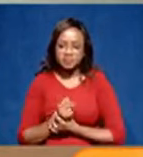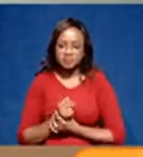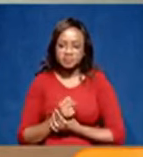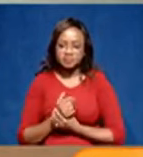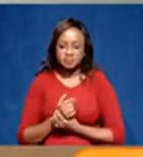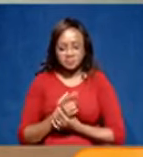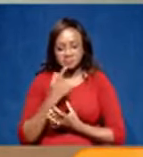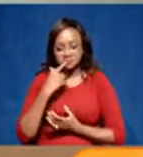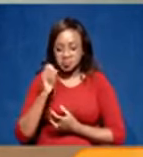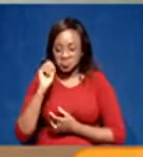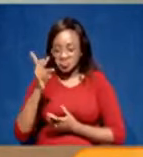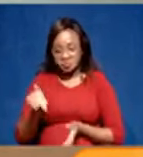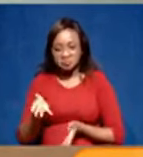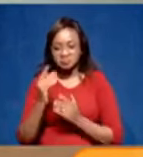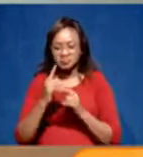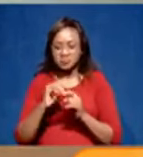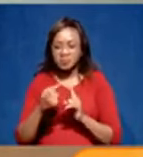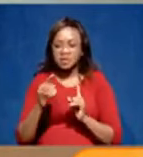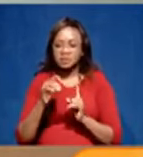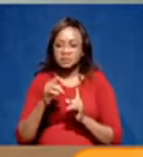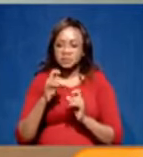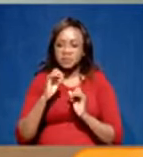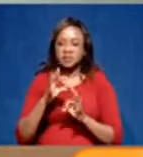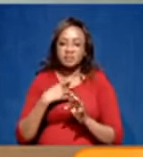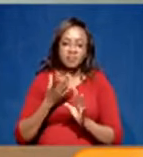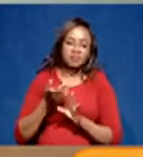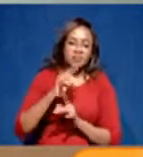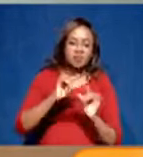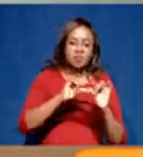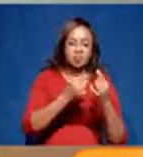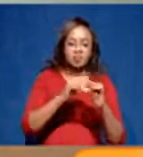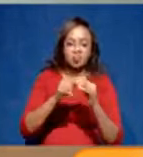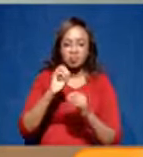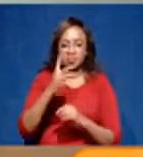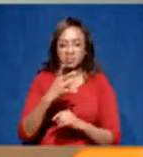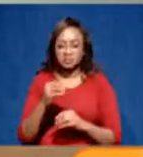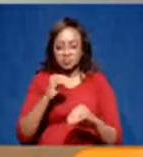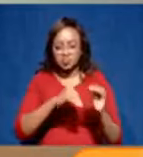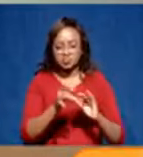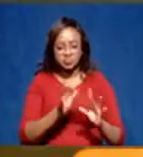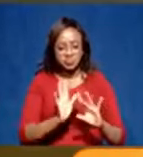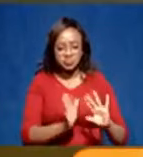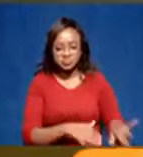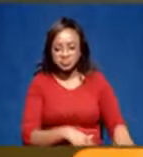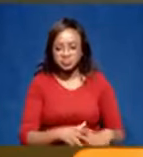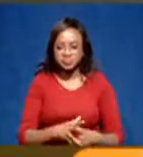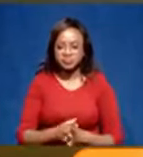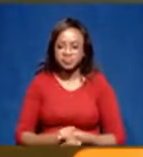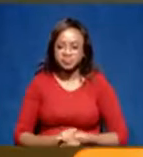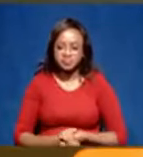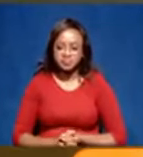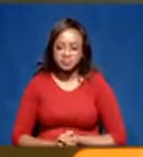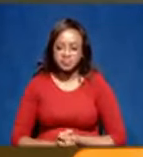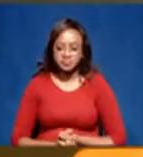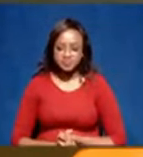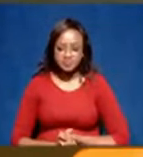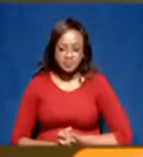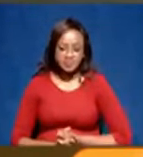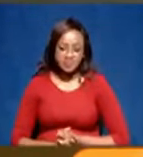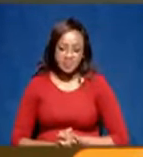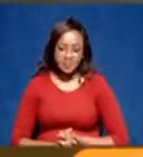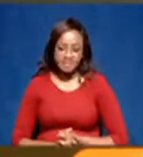make sure that then I do not get back to this WhatsApp's end. Okay. In line with that, and then I'll, you know, just let others, because there